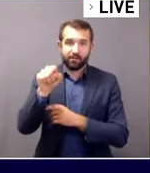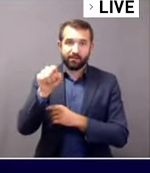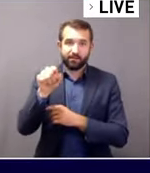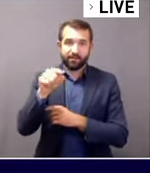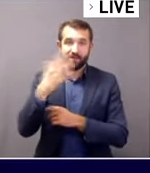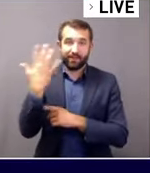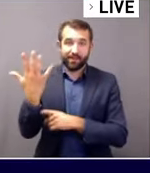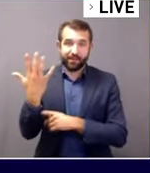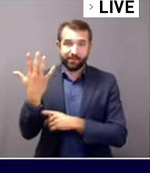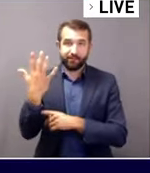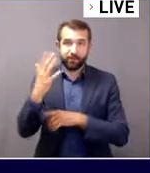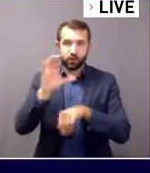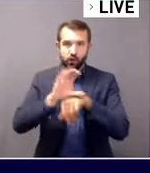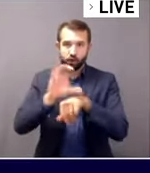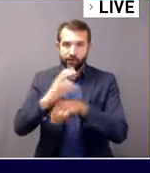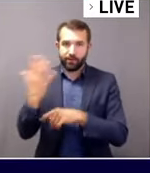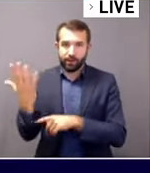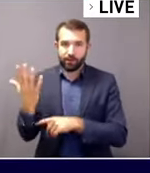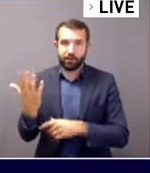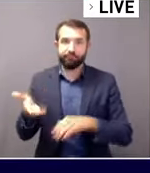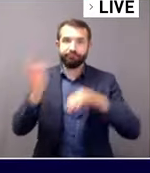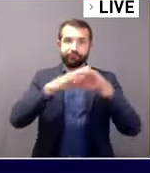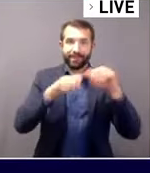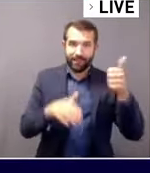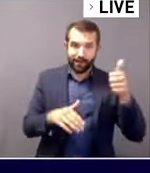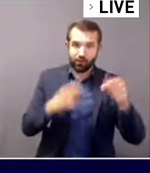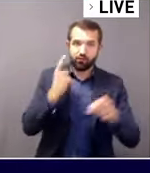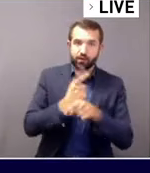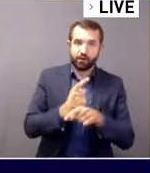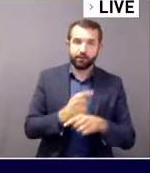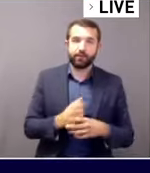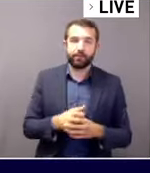Is that correct? Correct, Patrick. Okay, great.